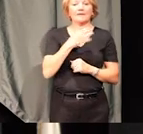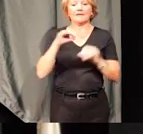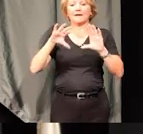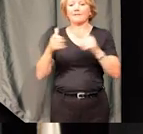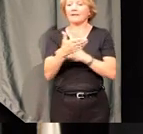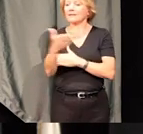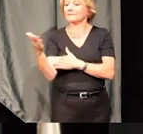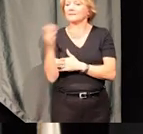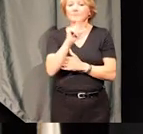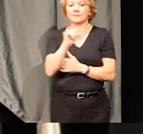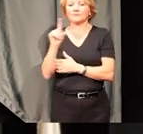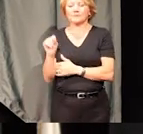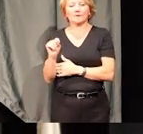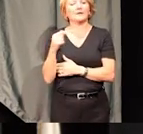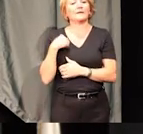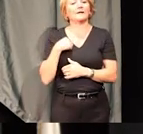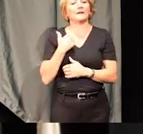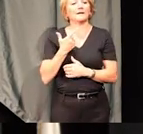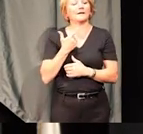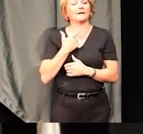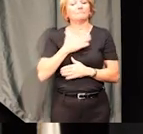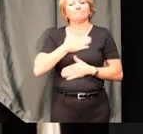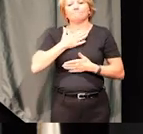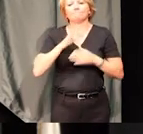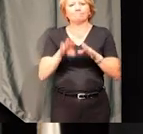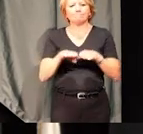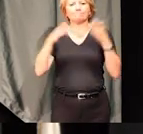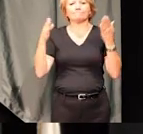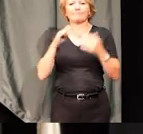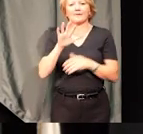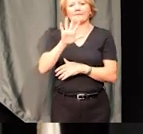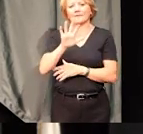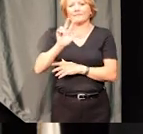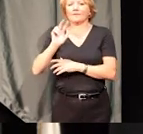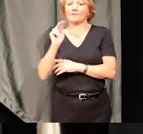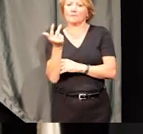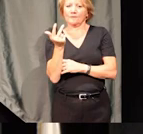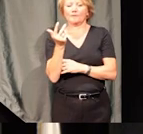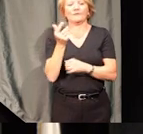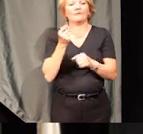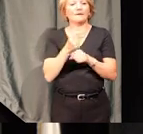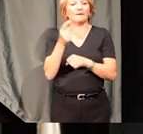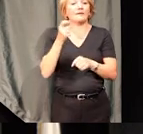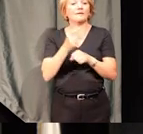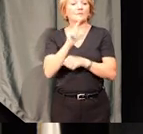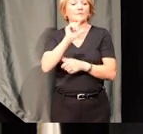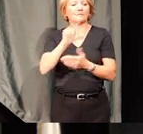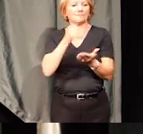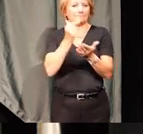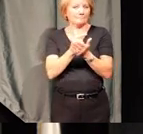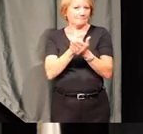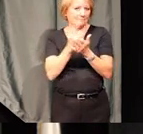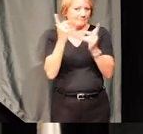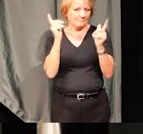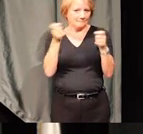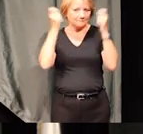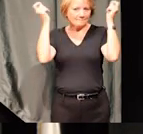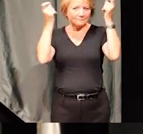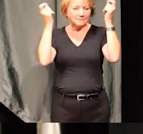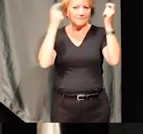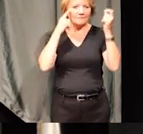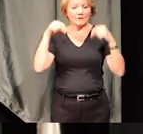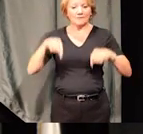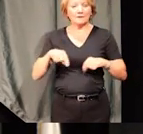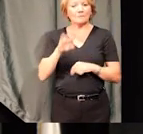of 2020, I am pleased to open the 53rd annual commencement exercises